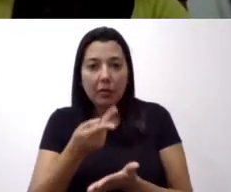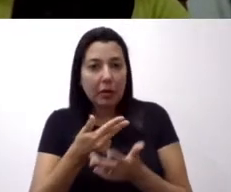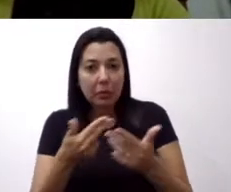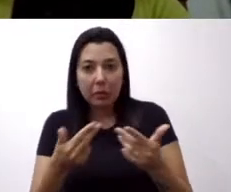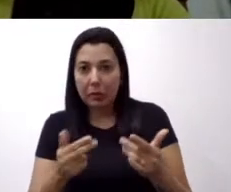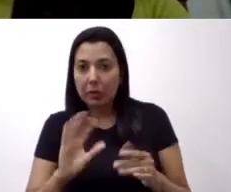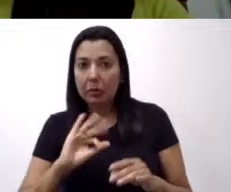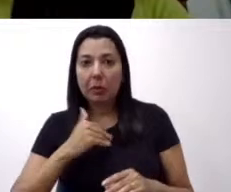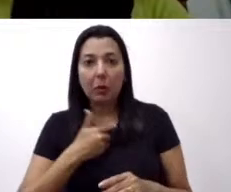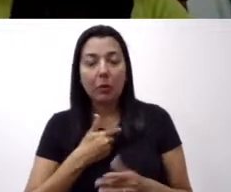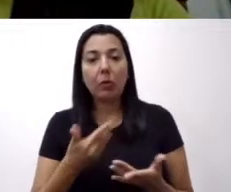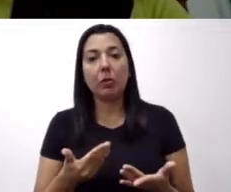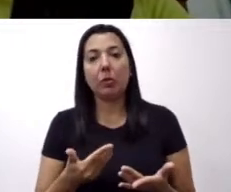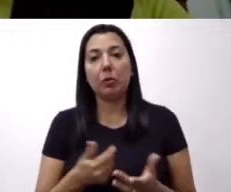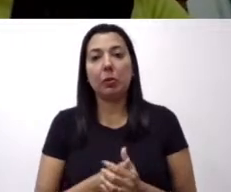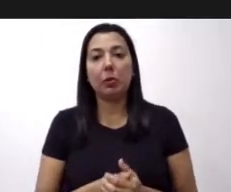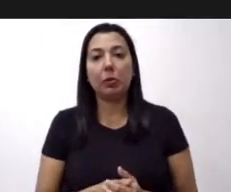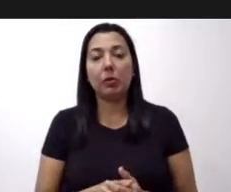is yours.